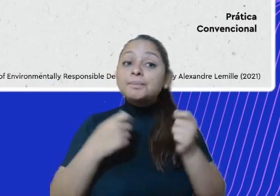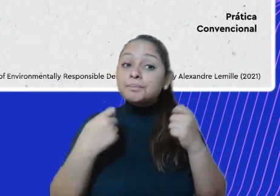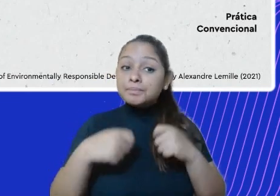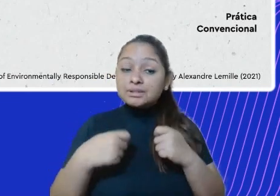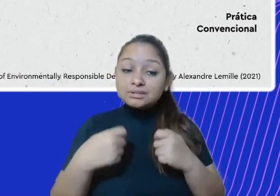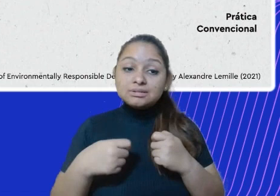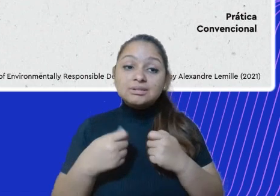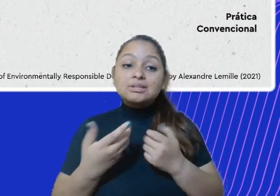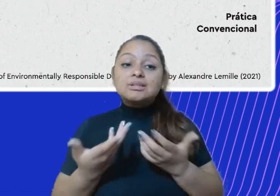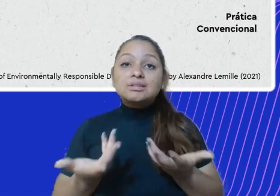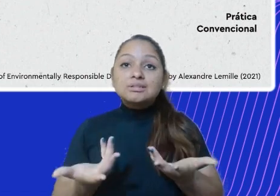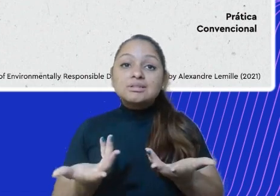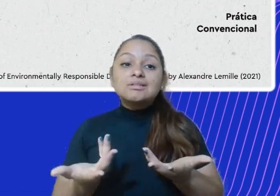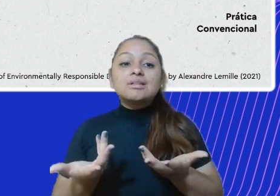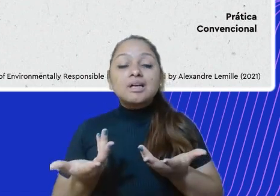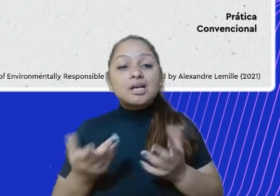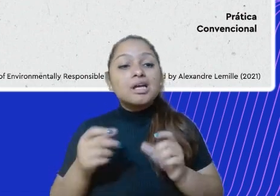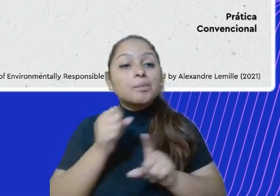generate